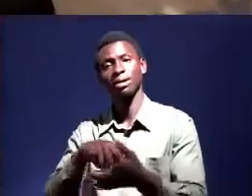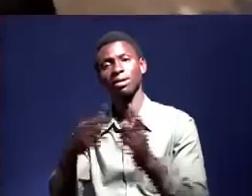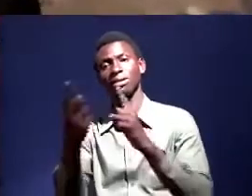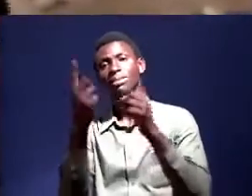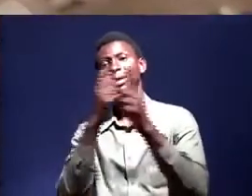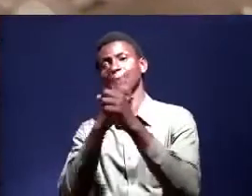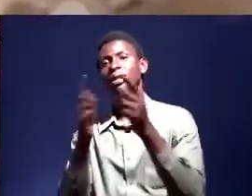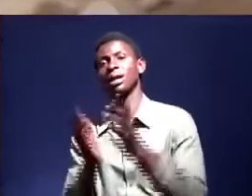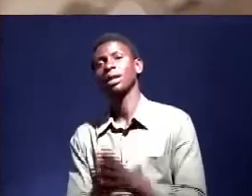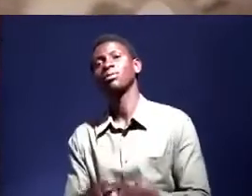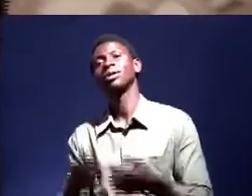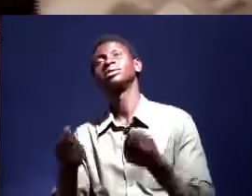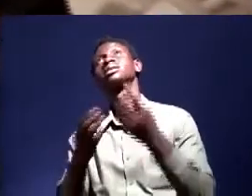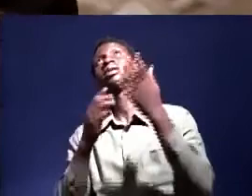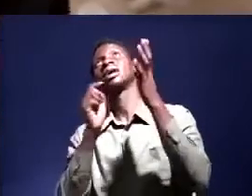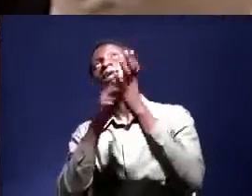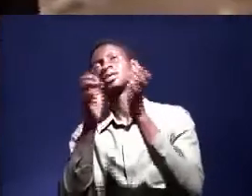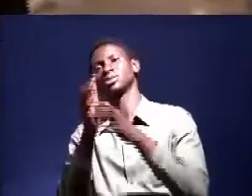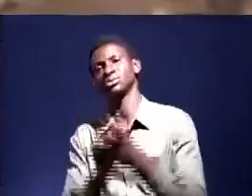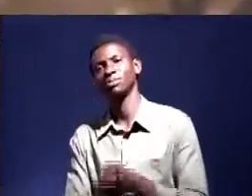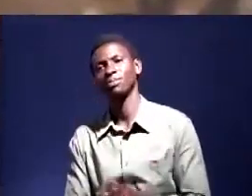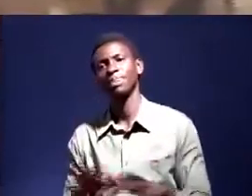And we live new life in Christ.